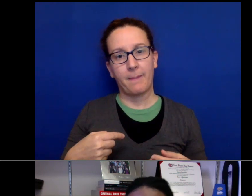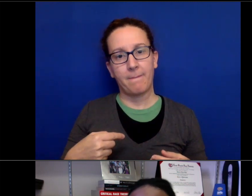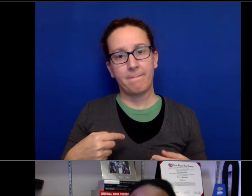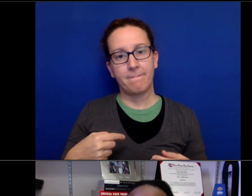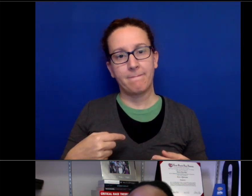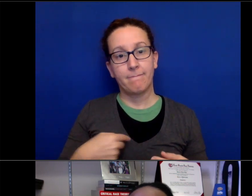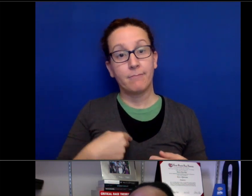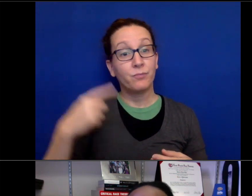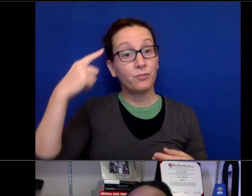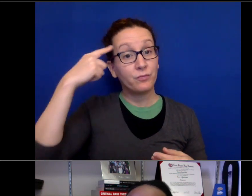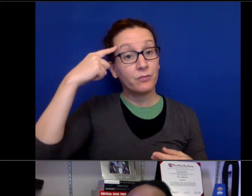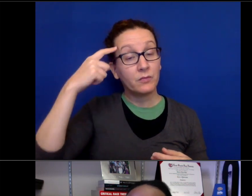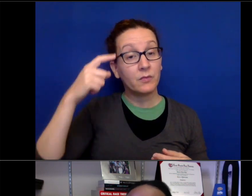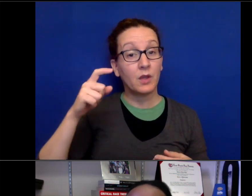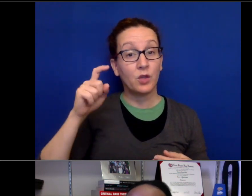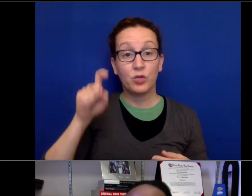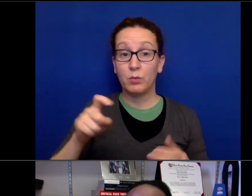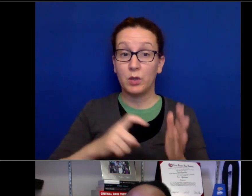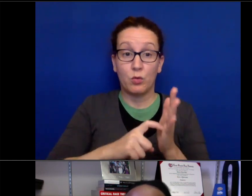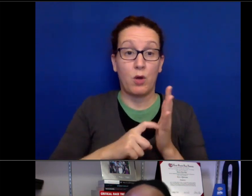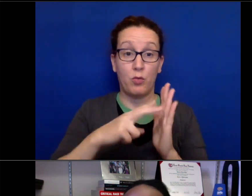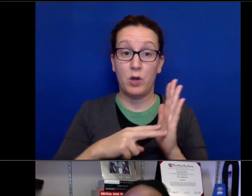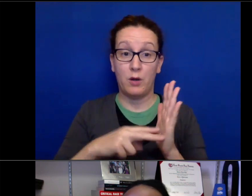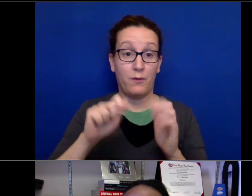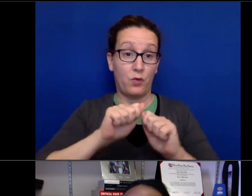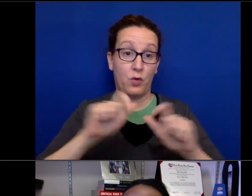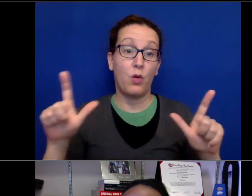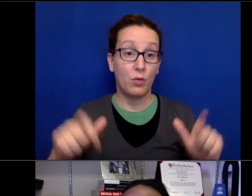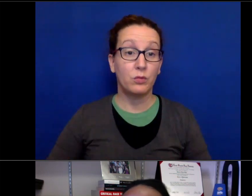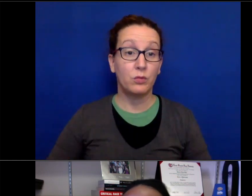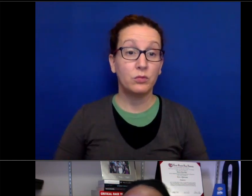I think that should be required reading for everybody.